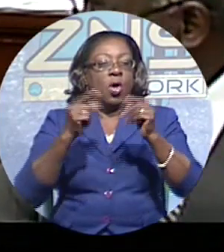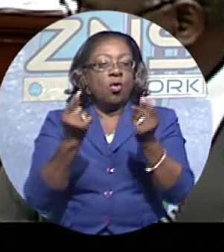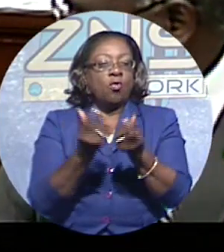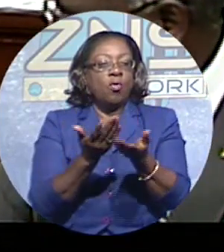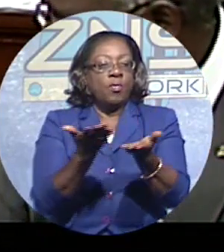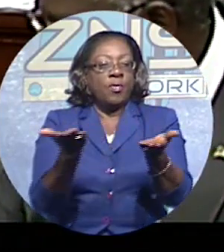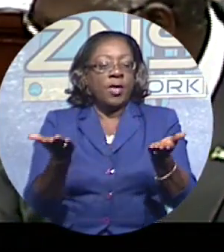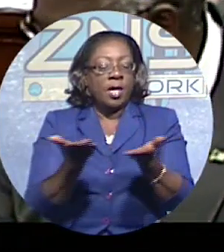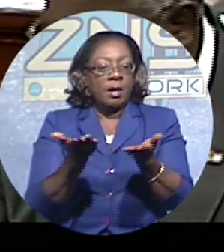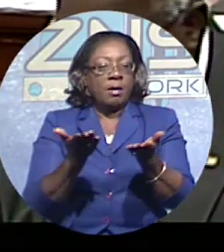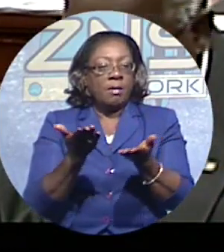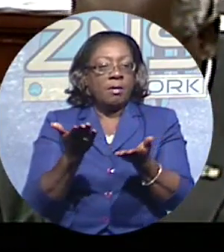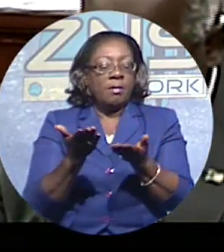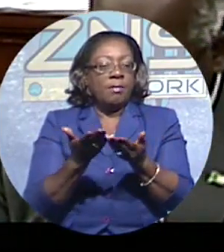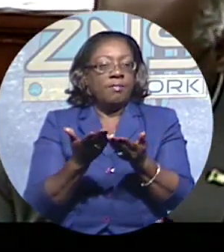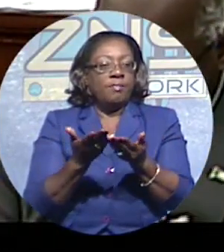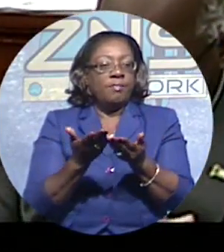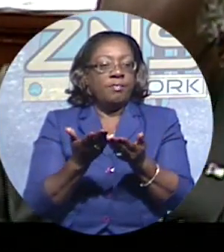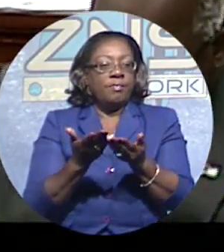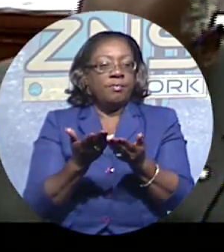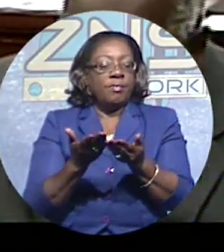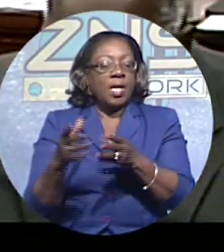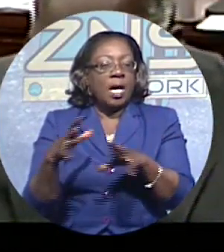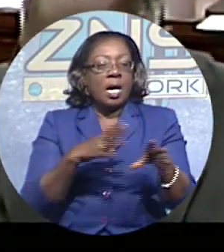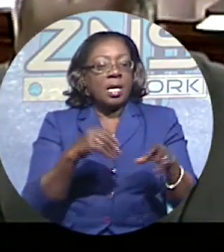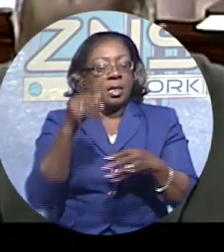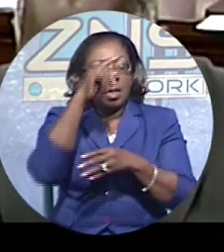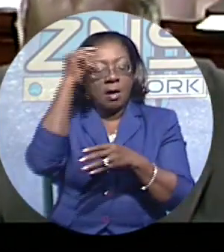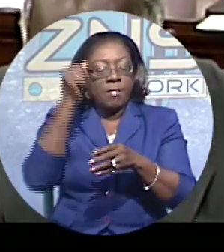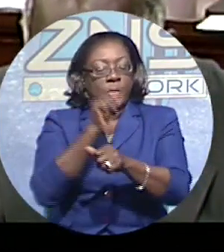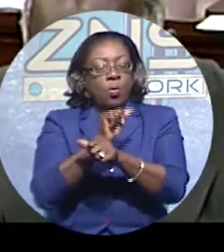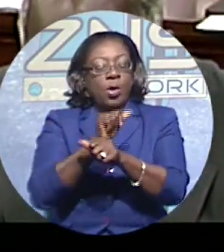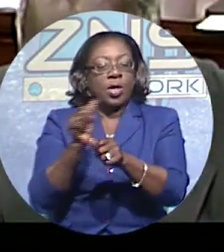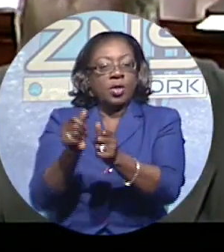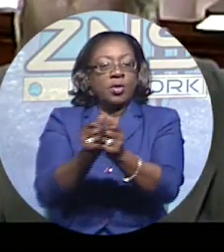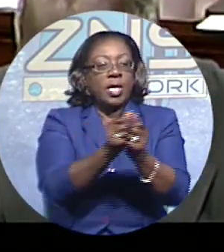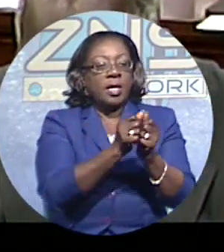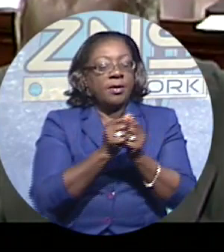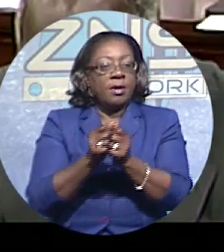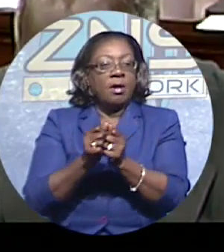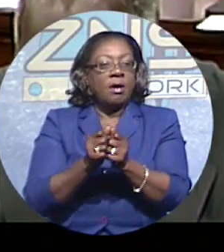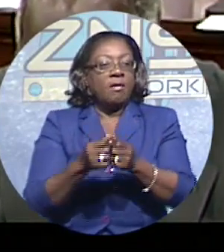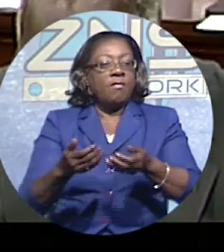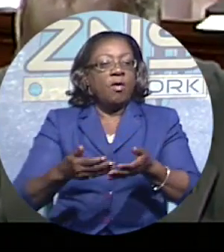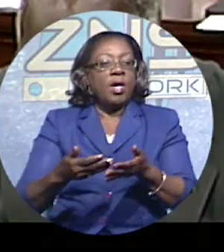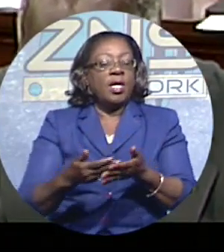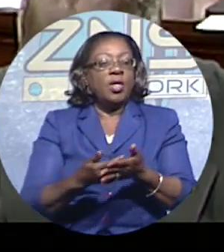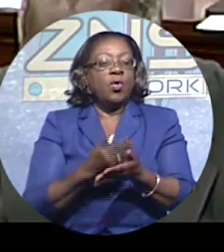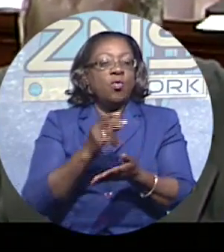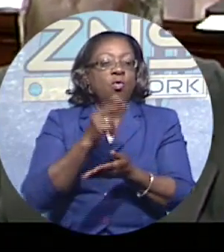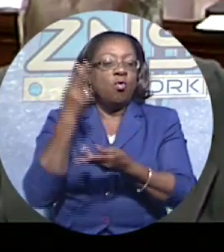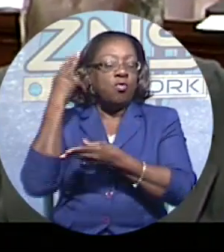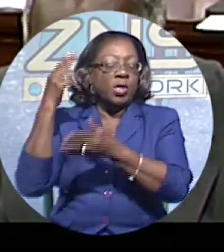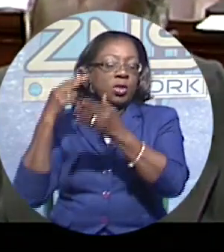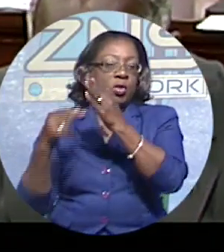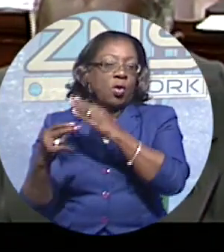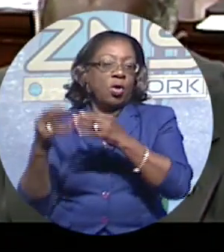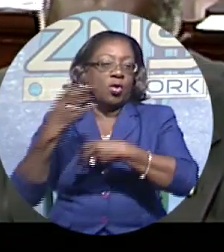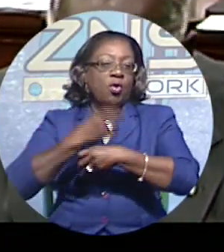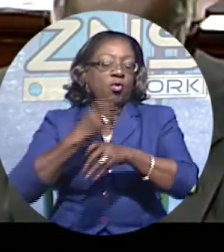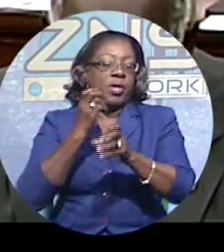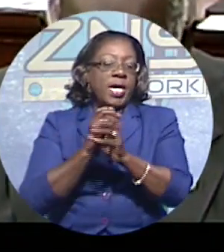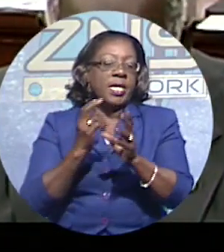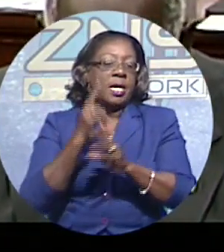and Hutchison Whampoa and the government for a new four-star memories resort, creating up